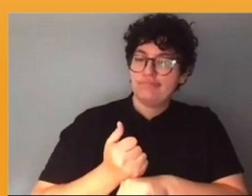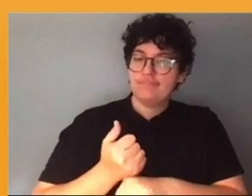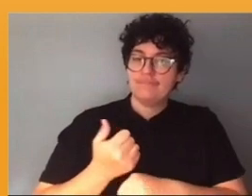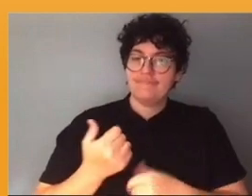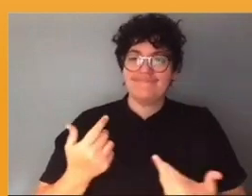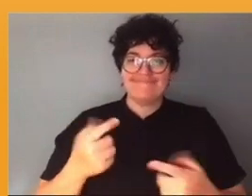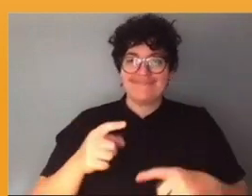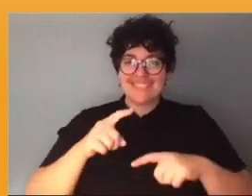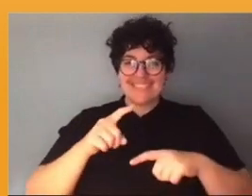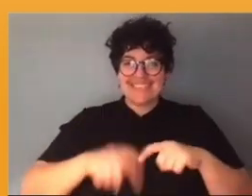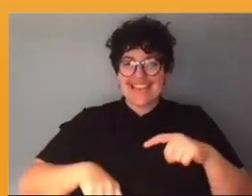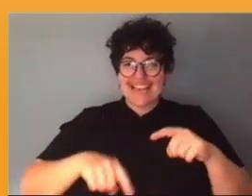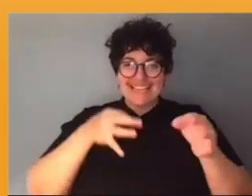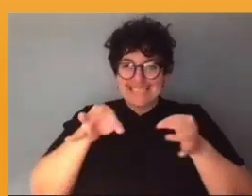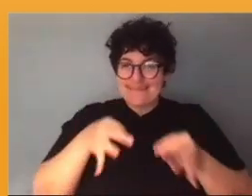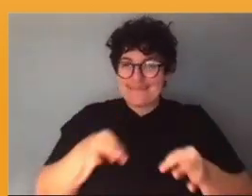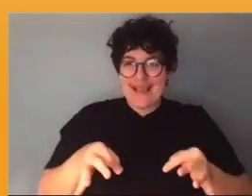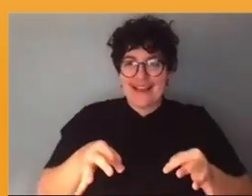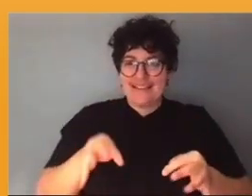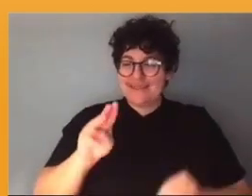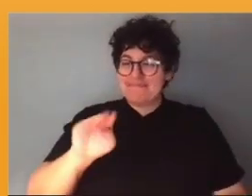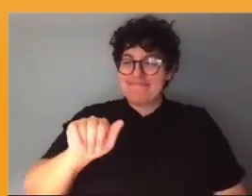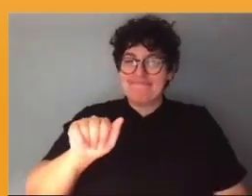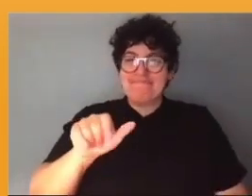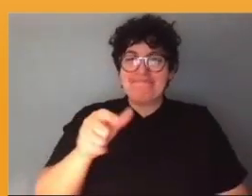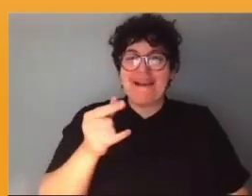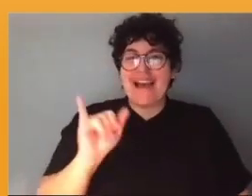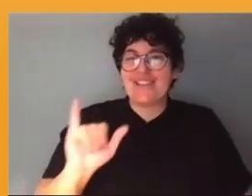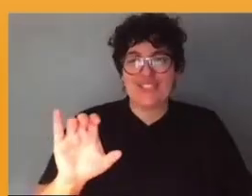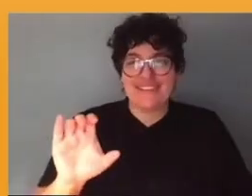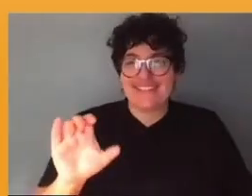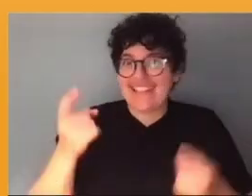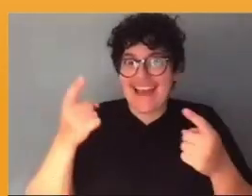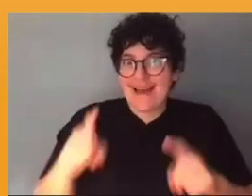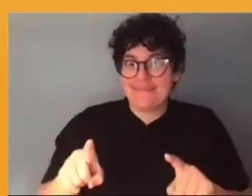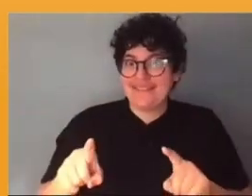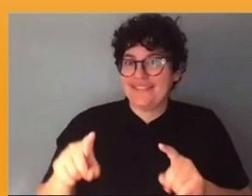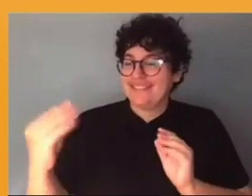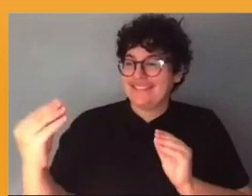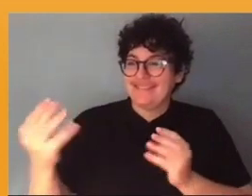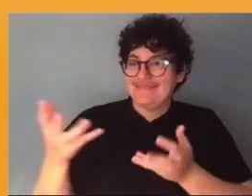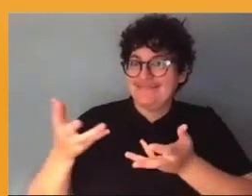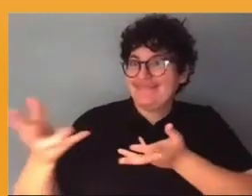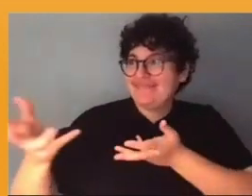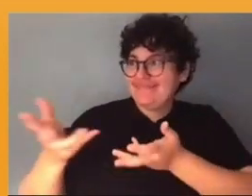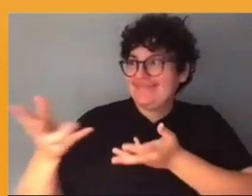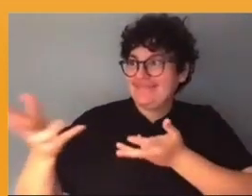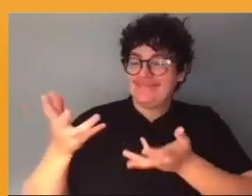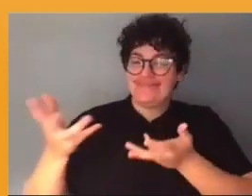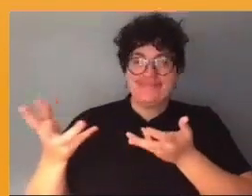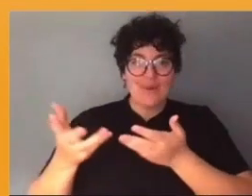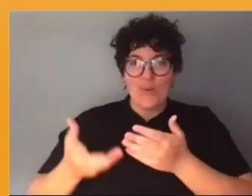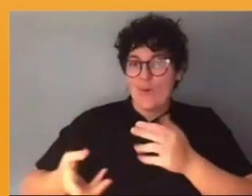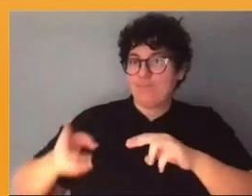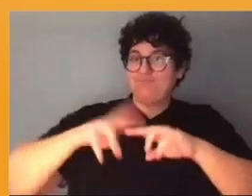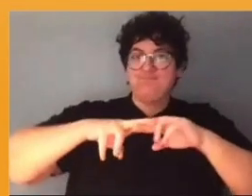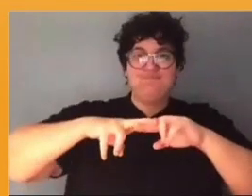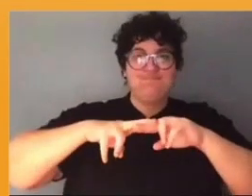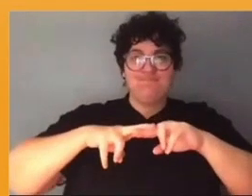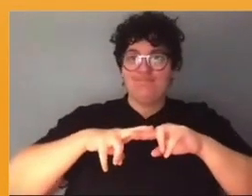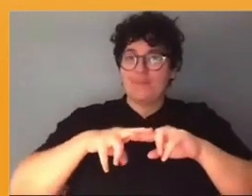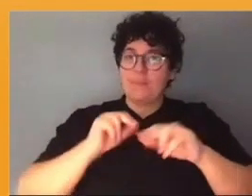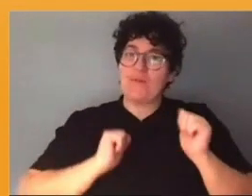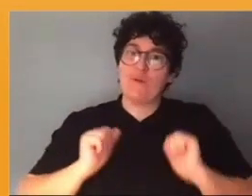kind of magic that happens that makes the performance so much better. Thank you.